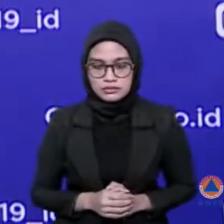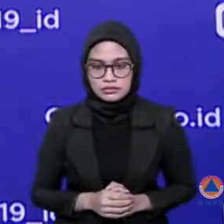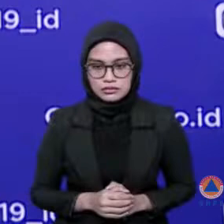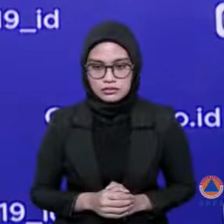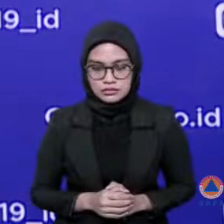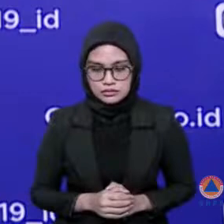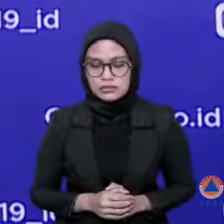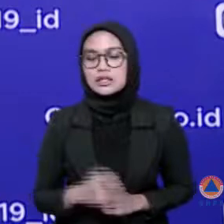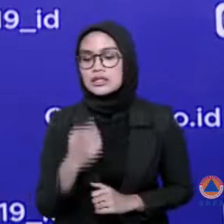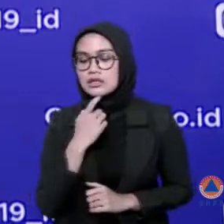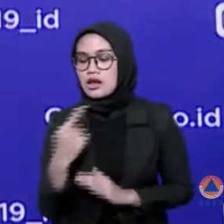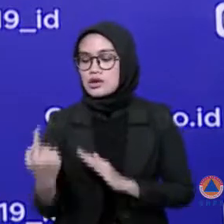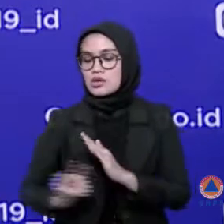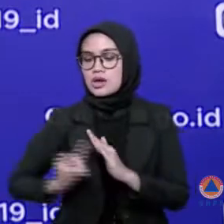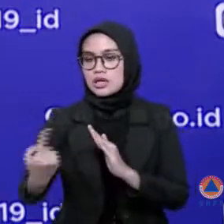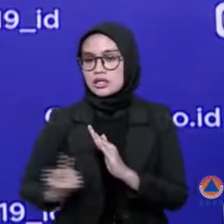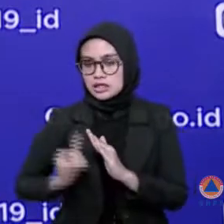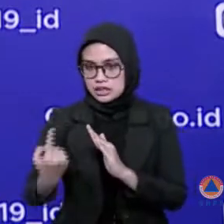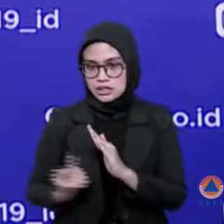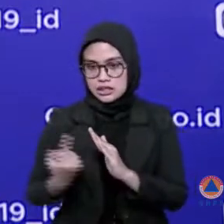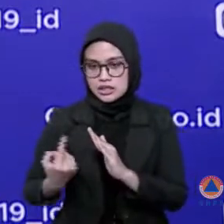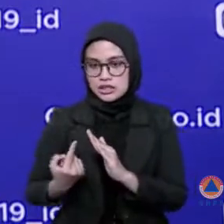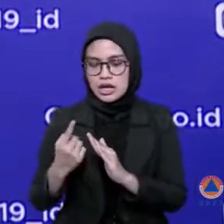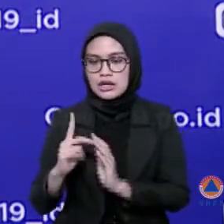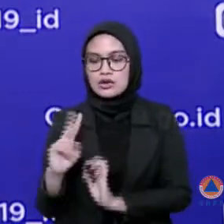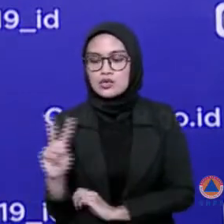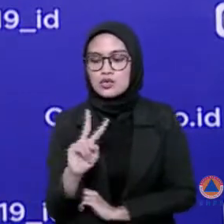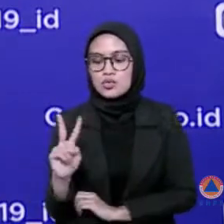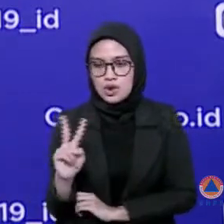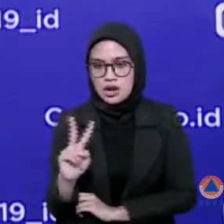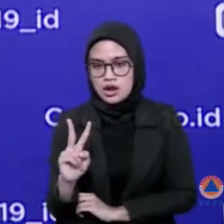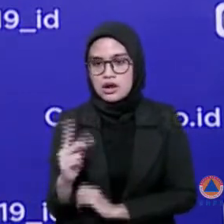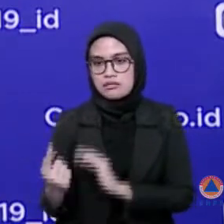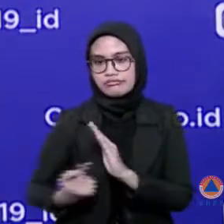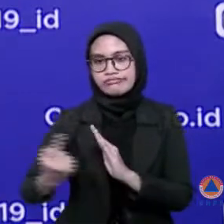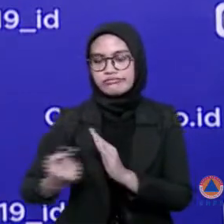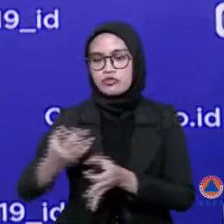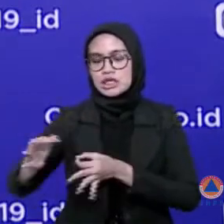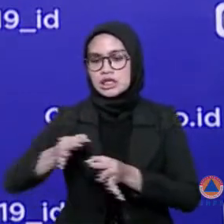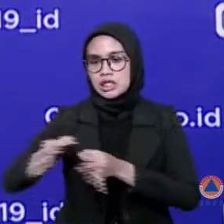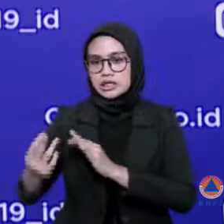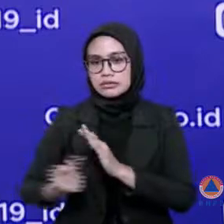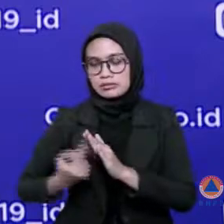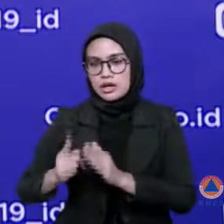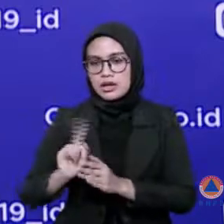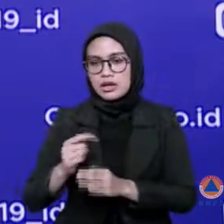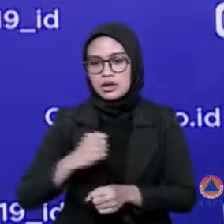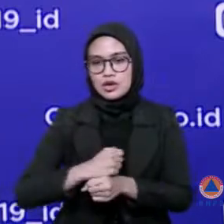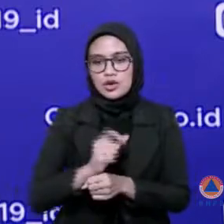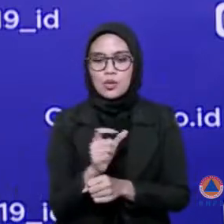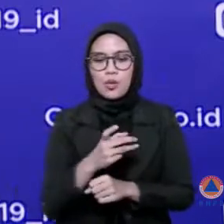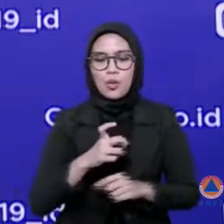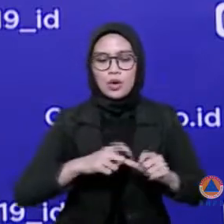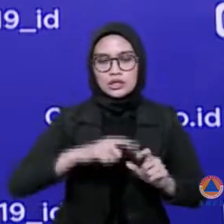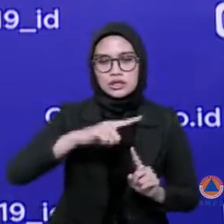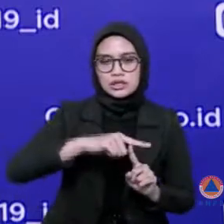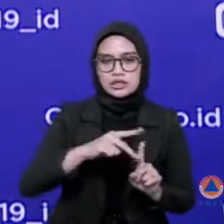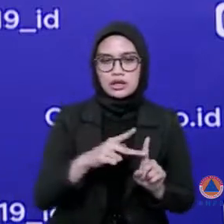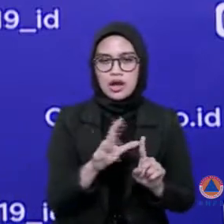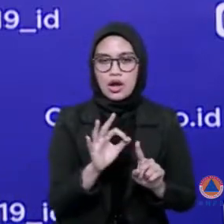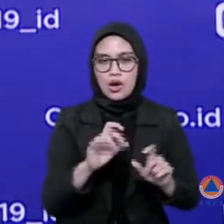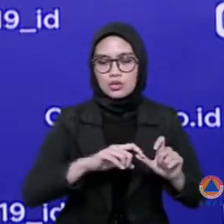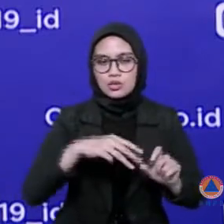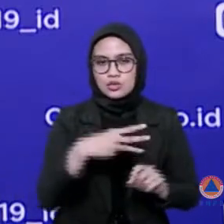quarantine capacity, there are 2 types of quarantine facilities, namely the guest house, the Wisma Atlet